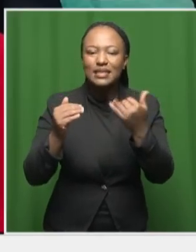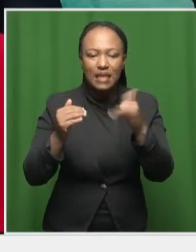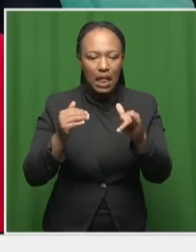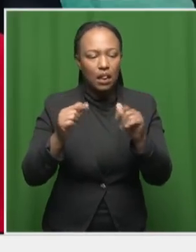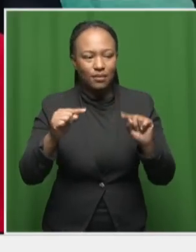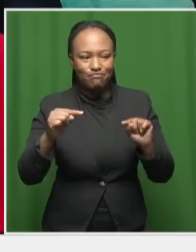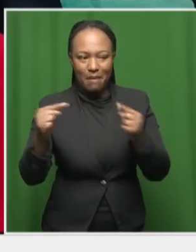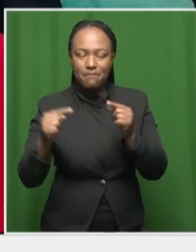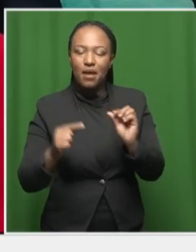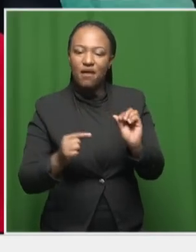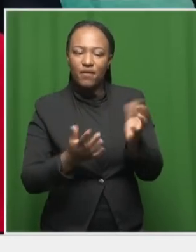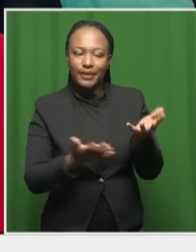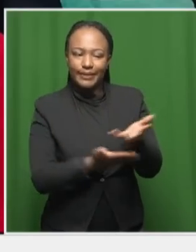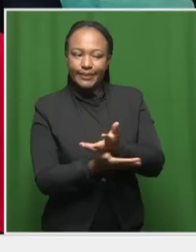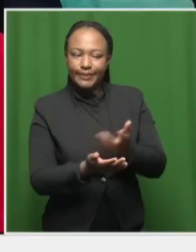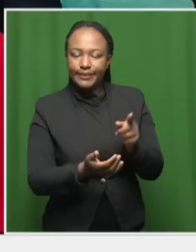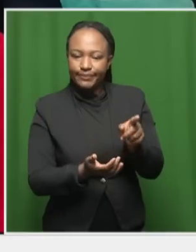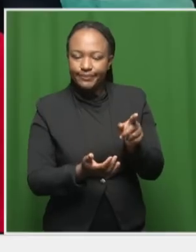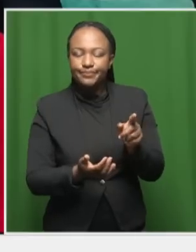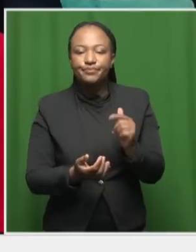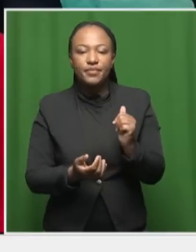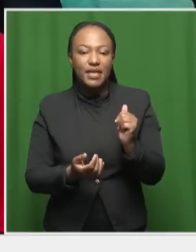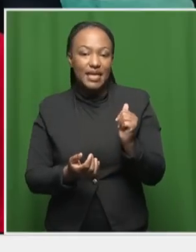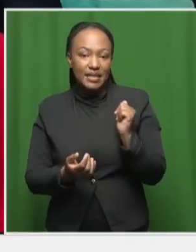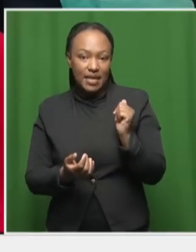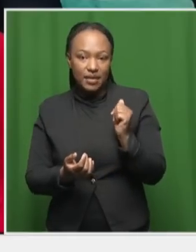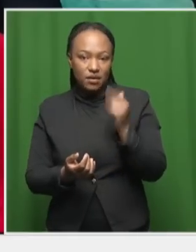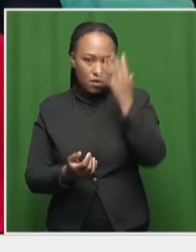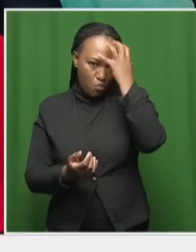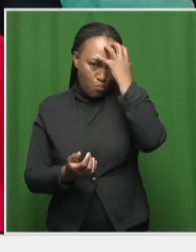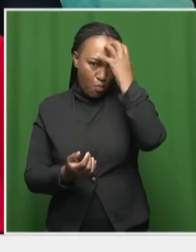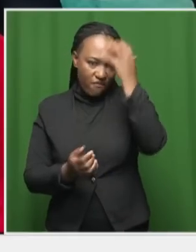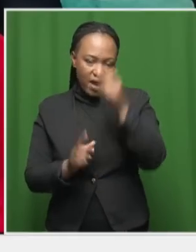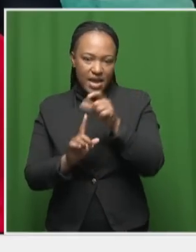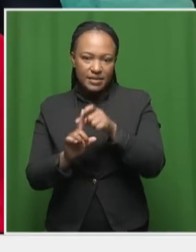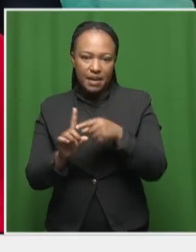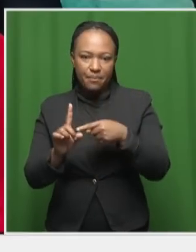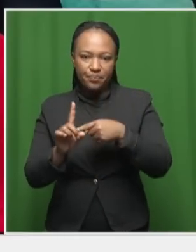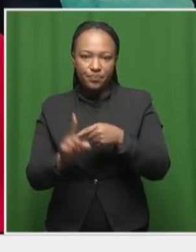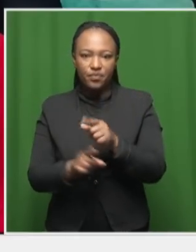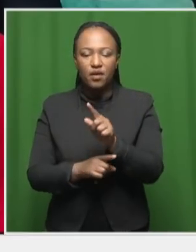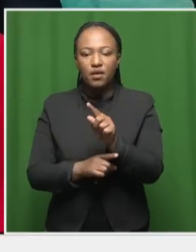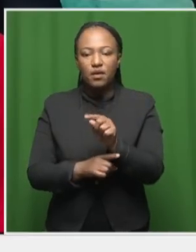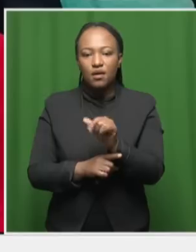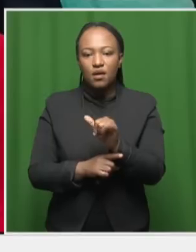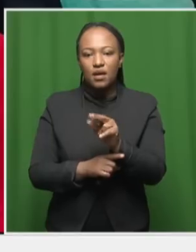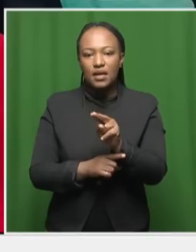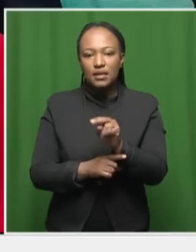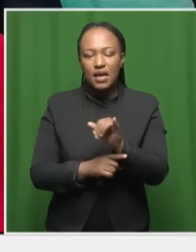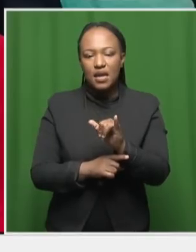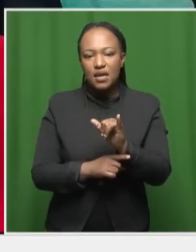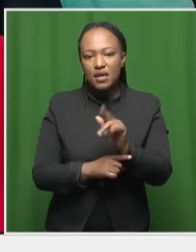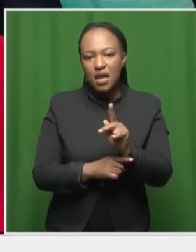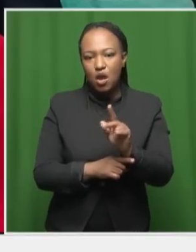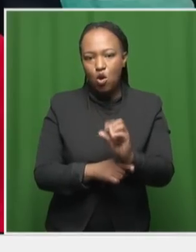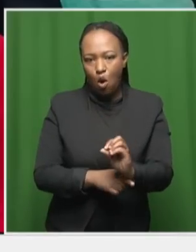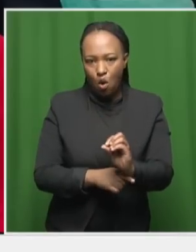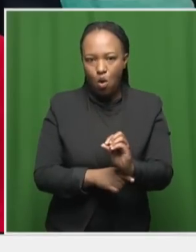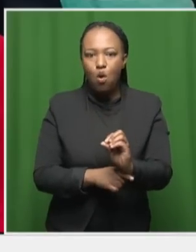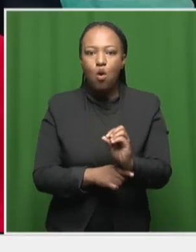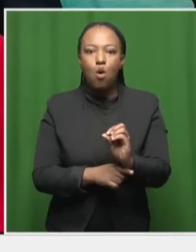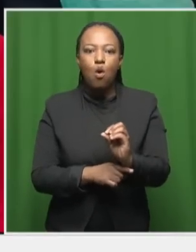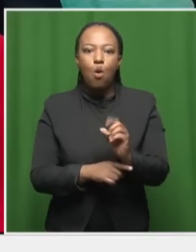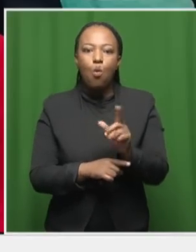Professor Spaull, notably yesterday, Professor Tinyiko Maluleke, who chairs the National Planning